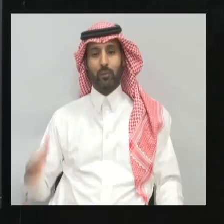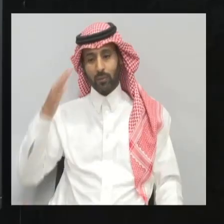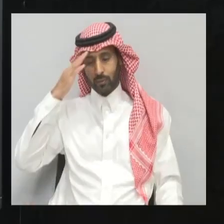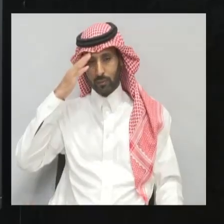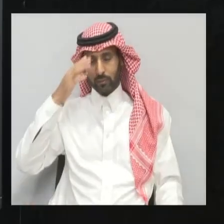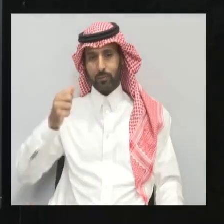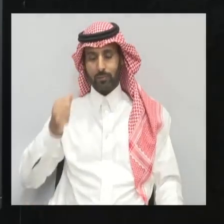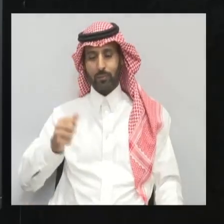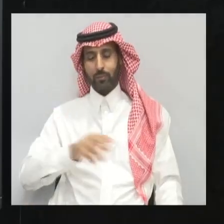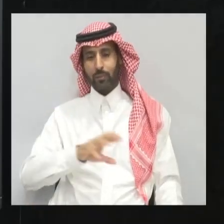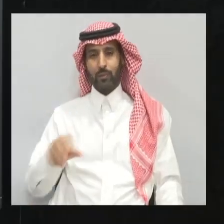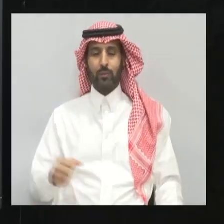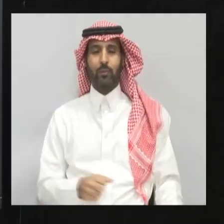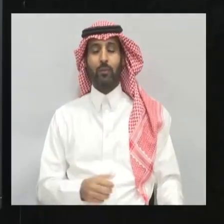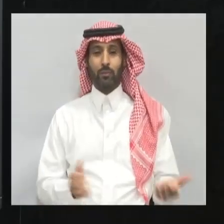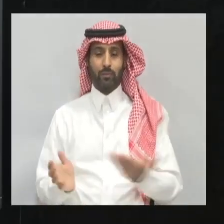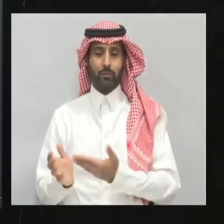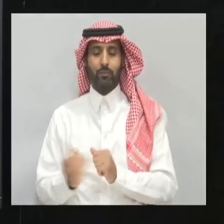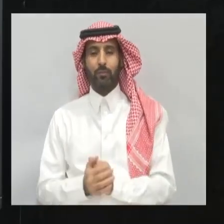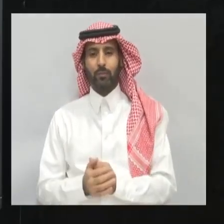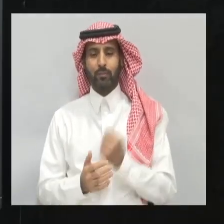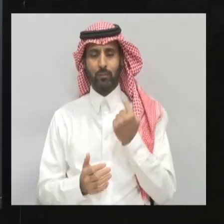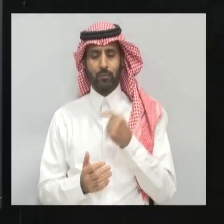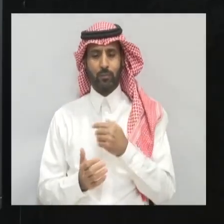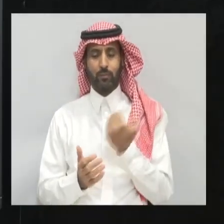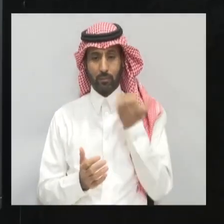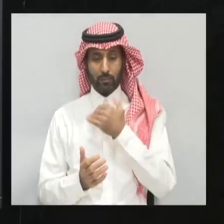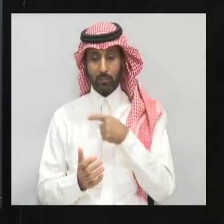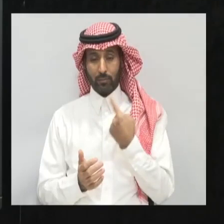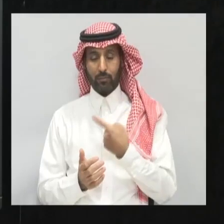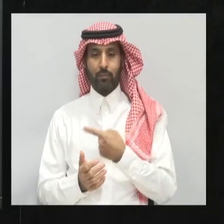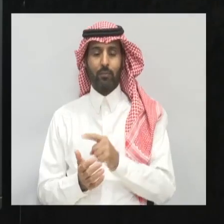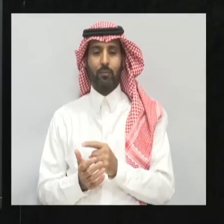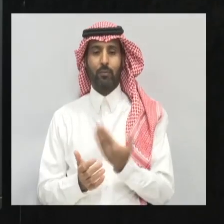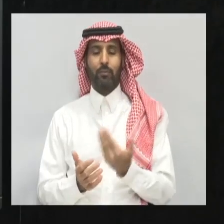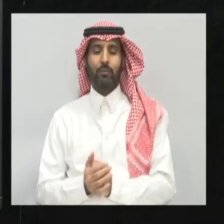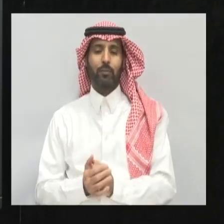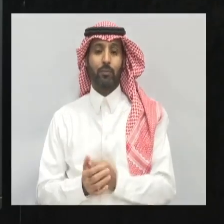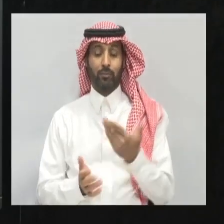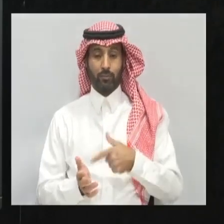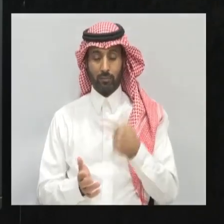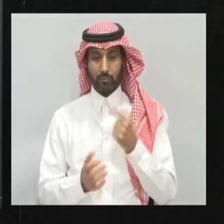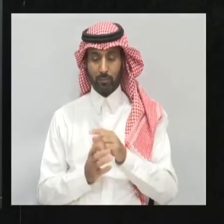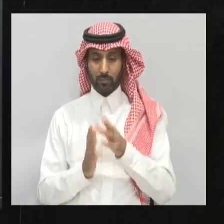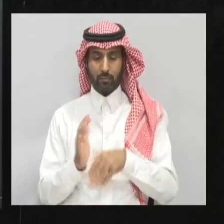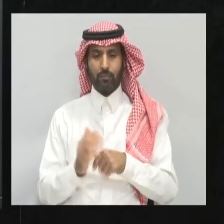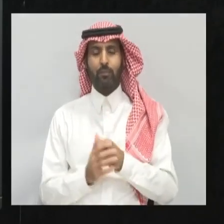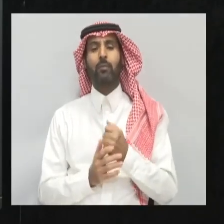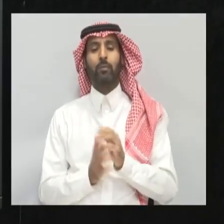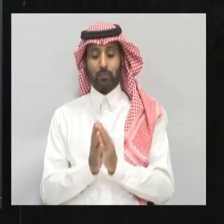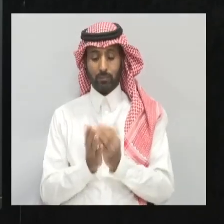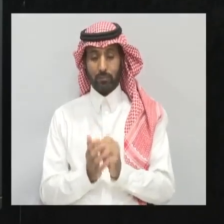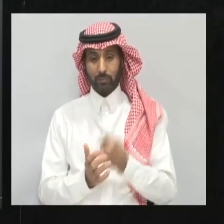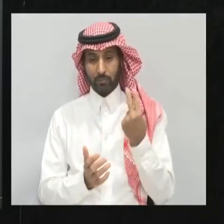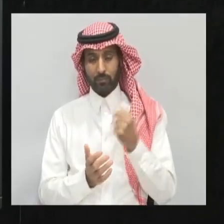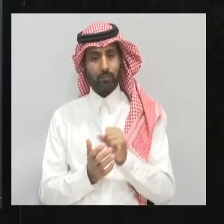Assalamu alaikum wa rahmatullahi wa barakatuh. Welcome everyone in today's class for the first intermediate grade. Our textbook is Super Goal 2, and